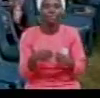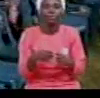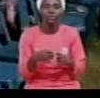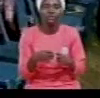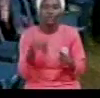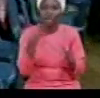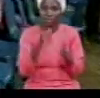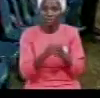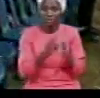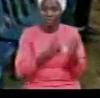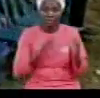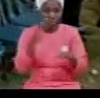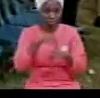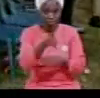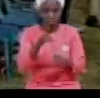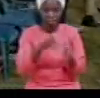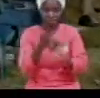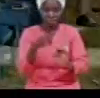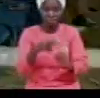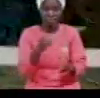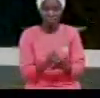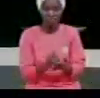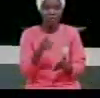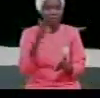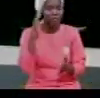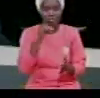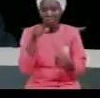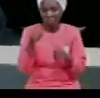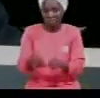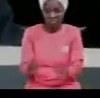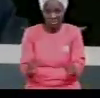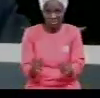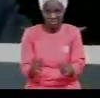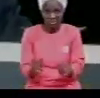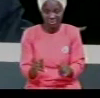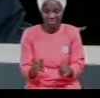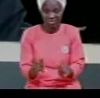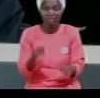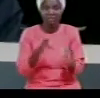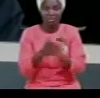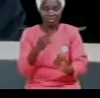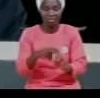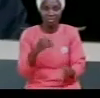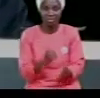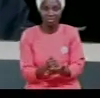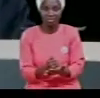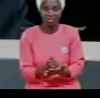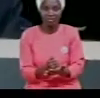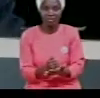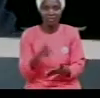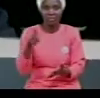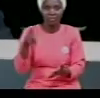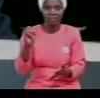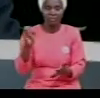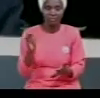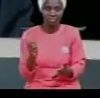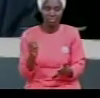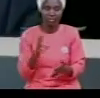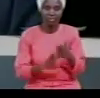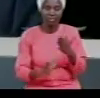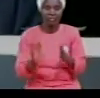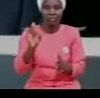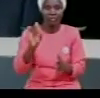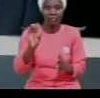you. You will not remain the same. In Psalm 84,